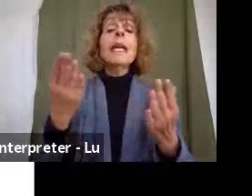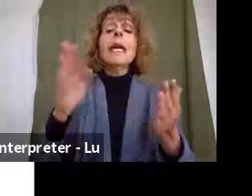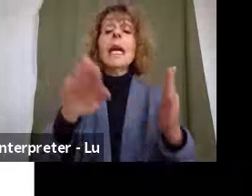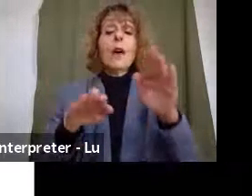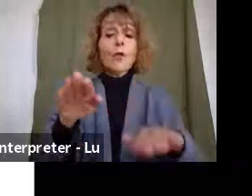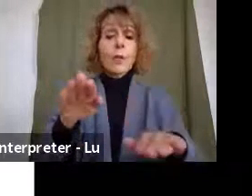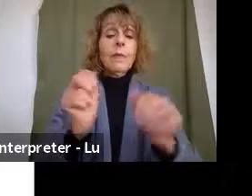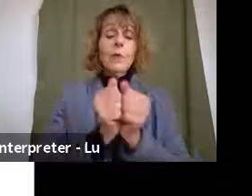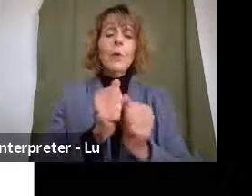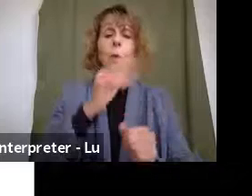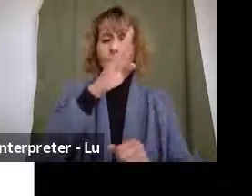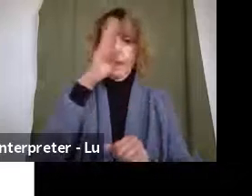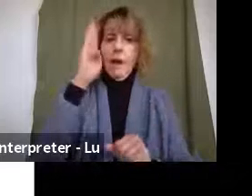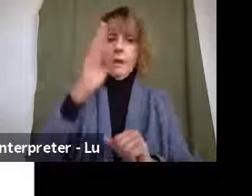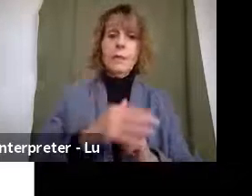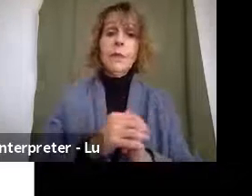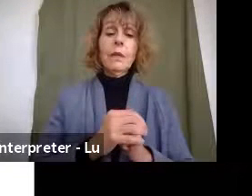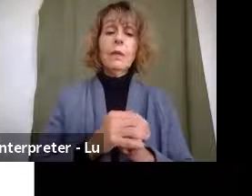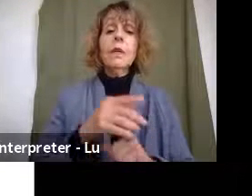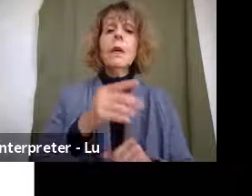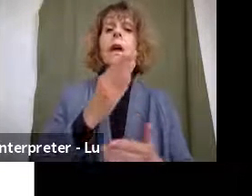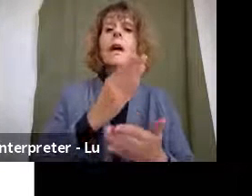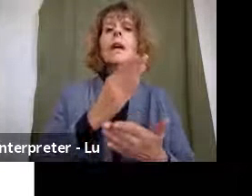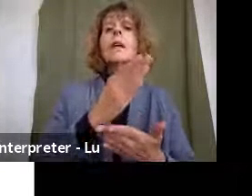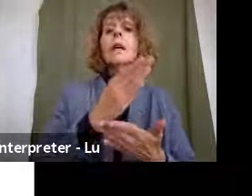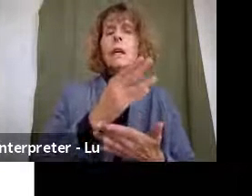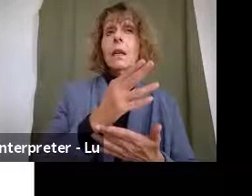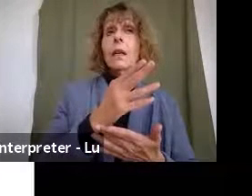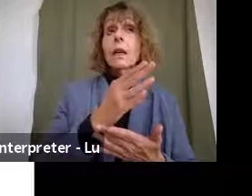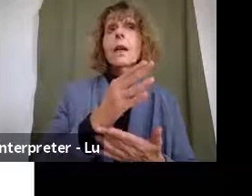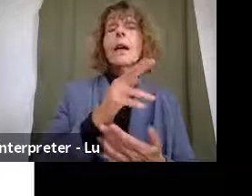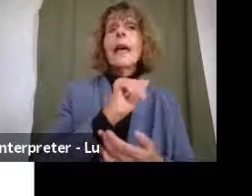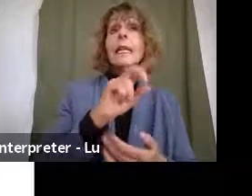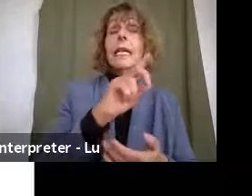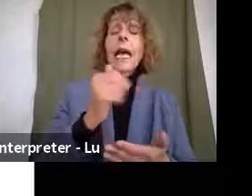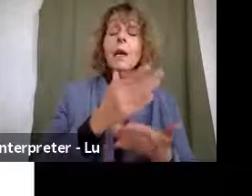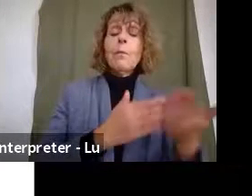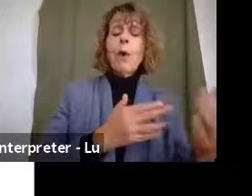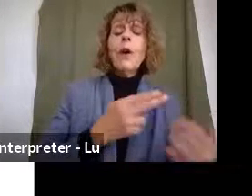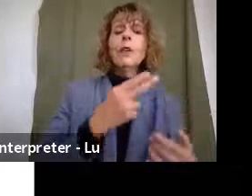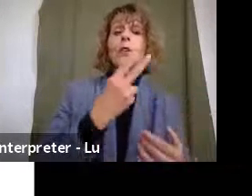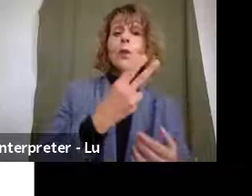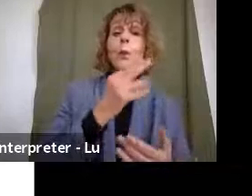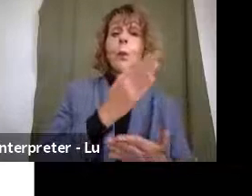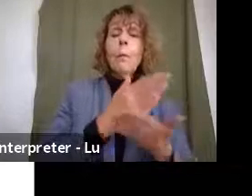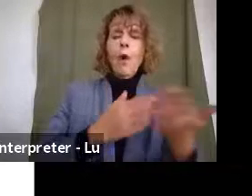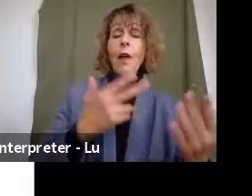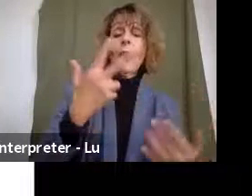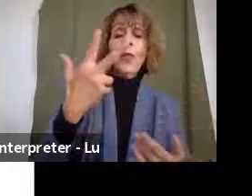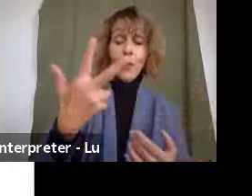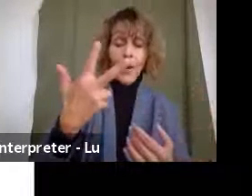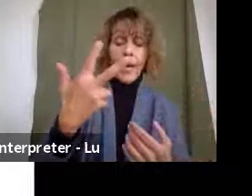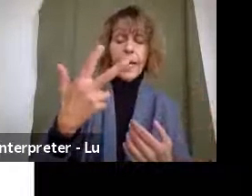Title III regulations or Title II regulations require. But the Department of Justice can come knocking. They